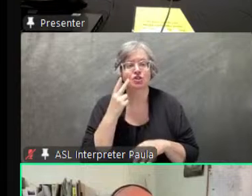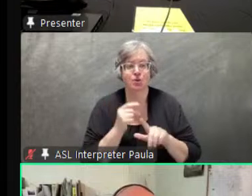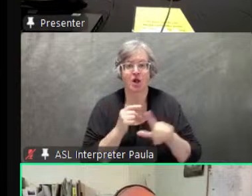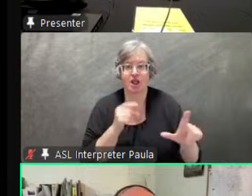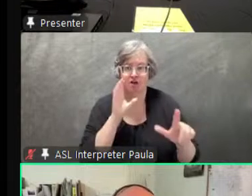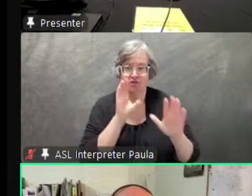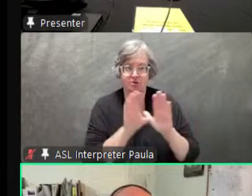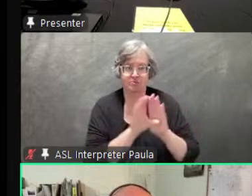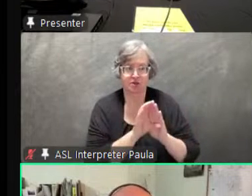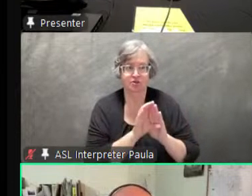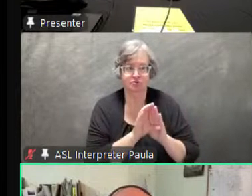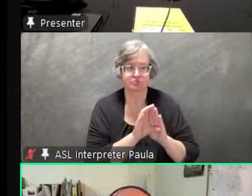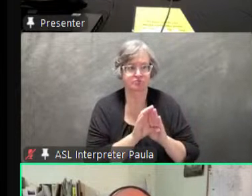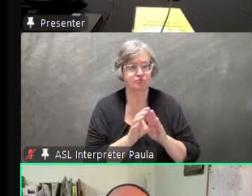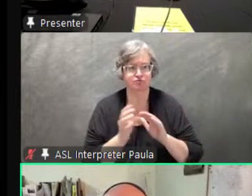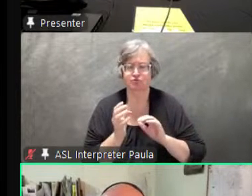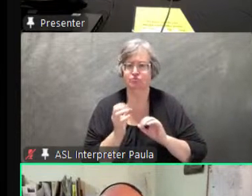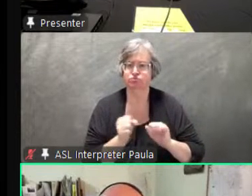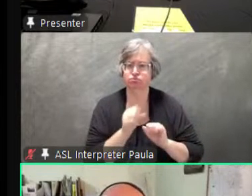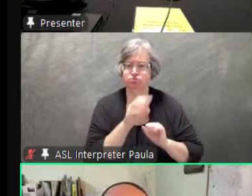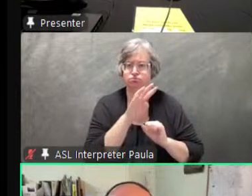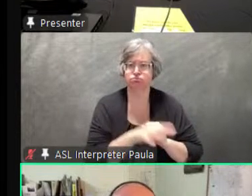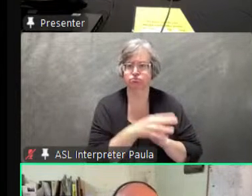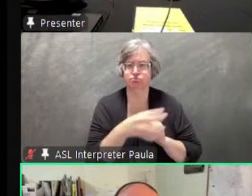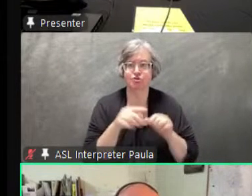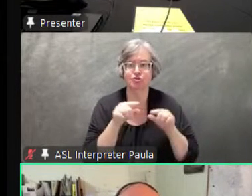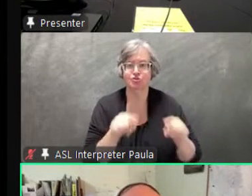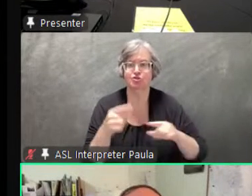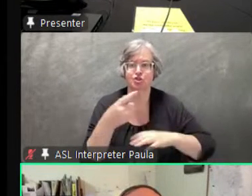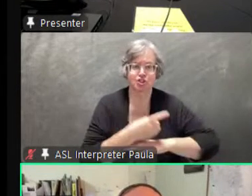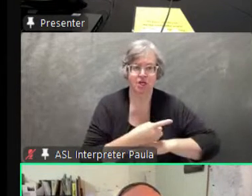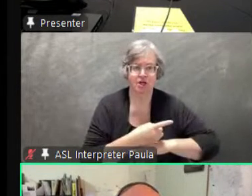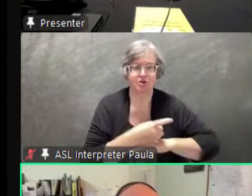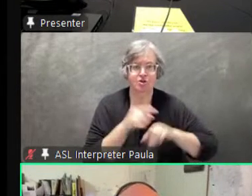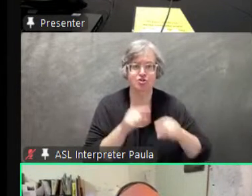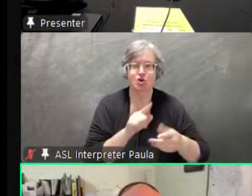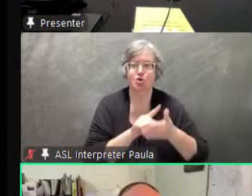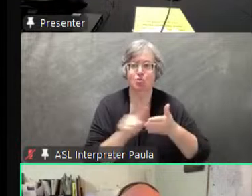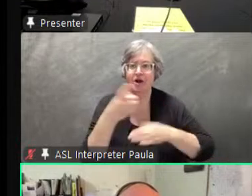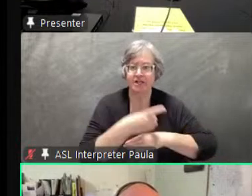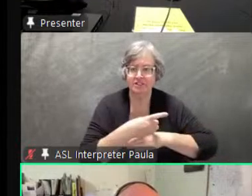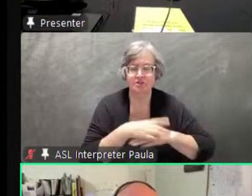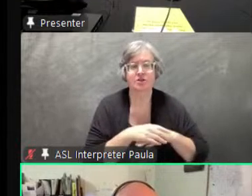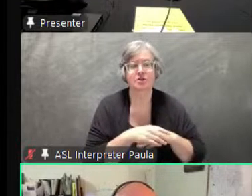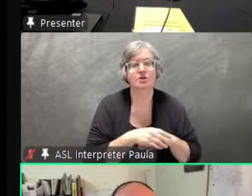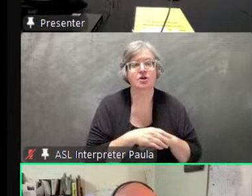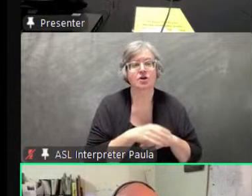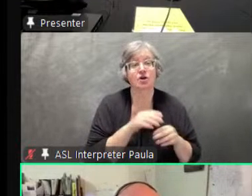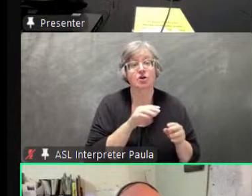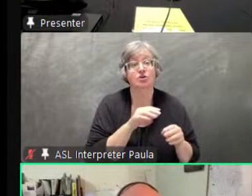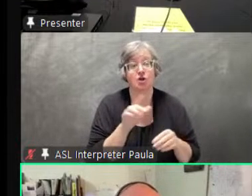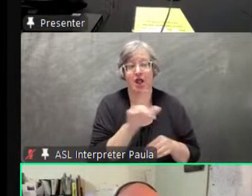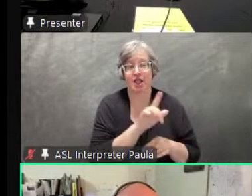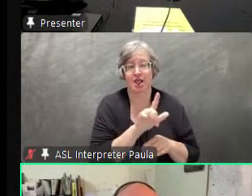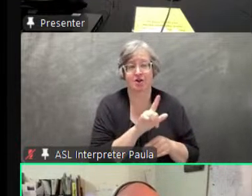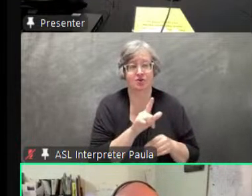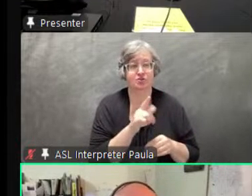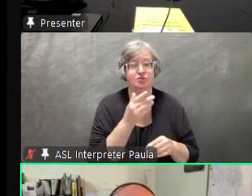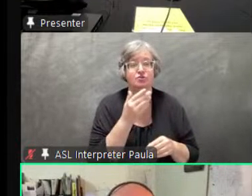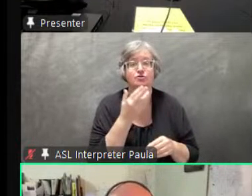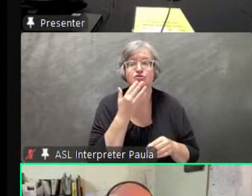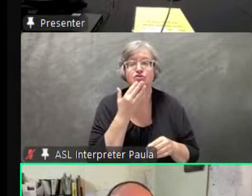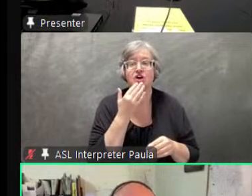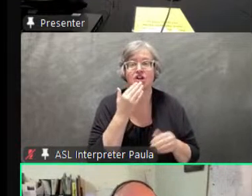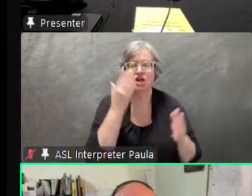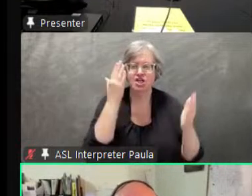a reasonably robust grid during the day on weekdays. If you look at the image on the left, we've colored in